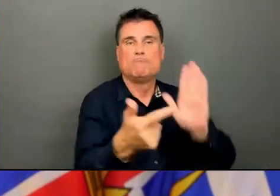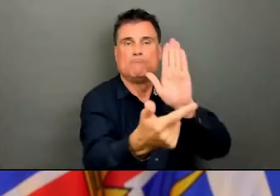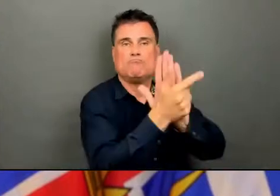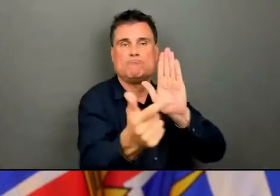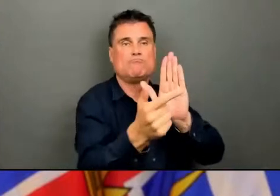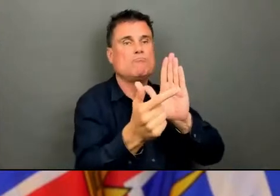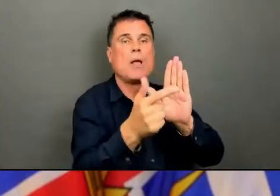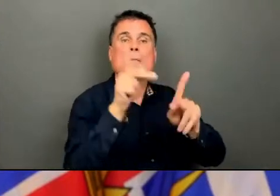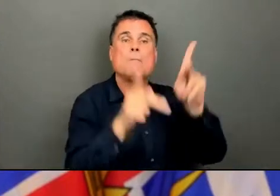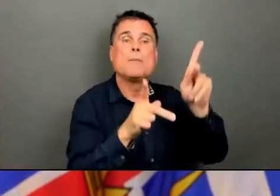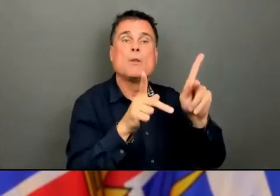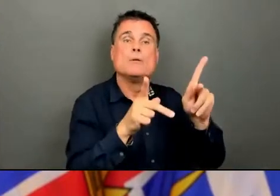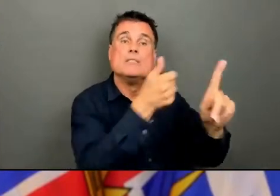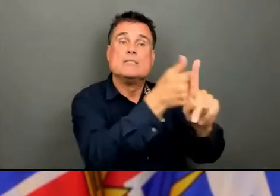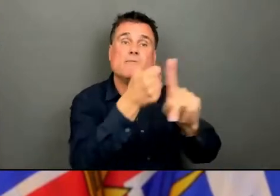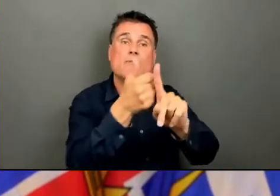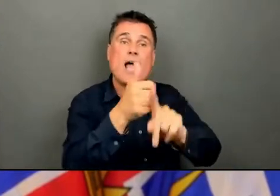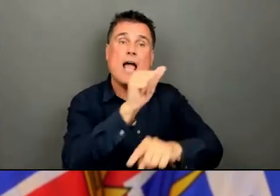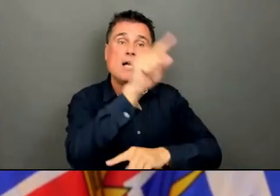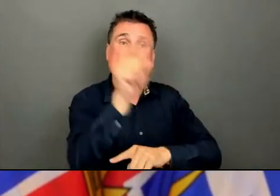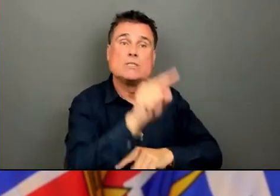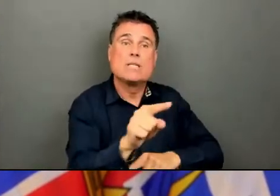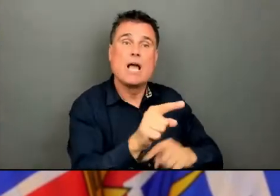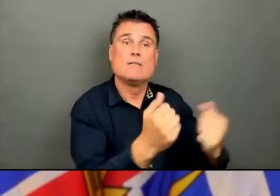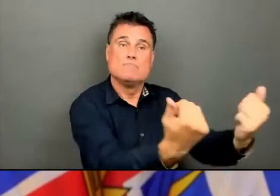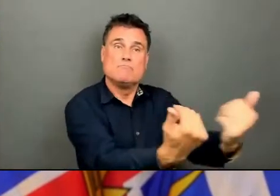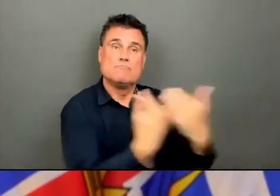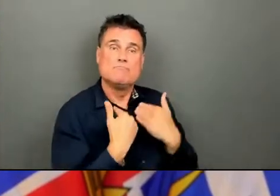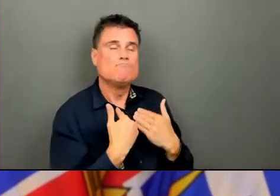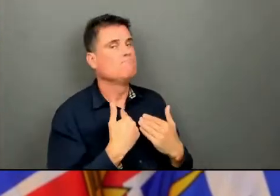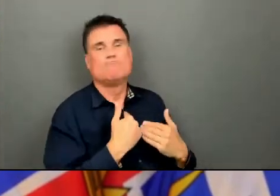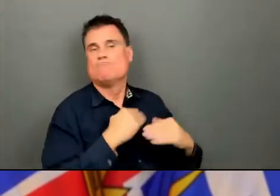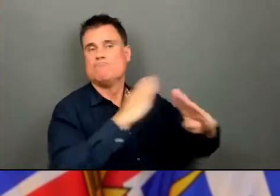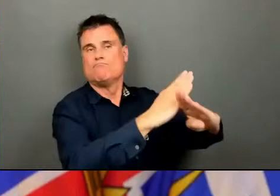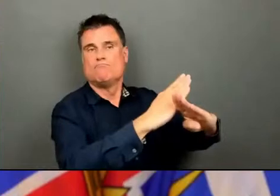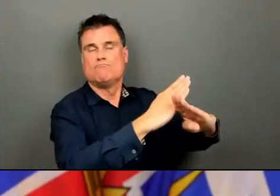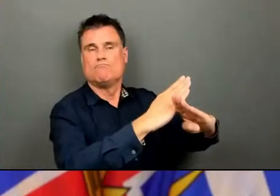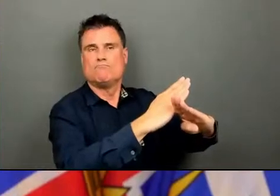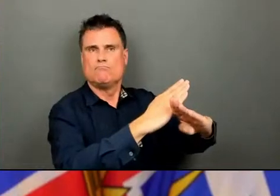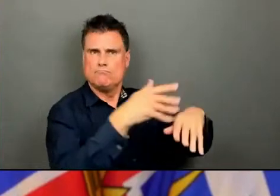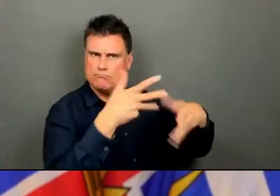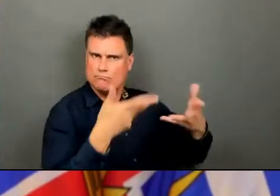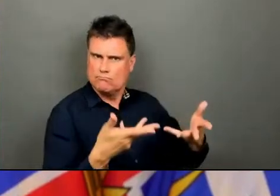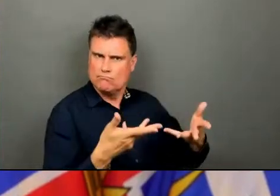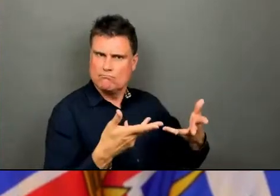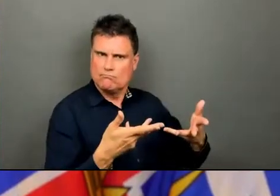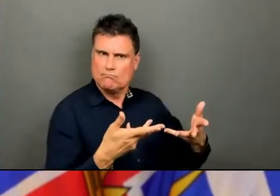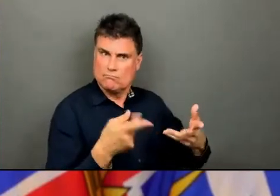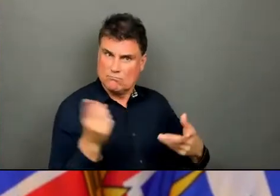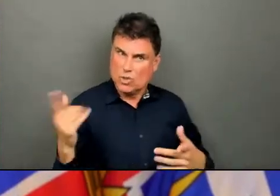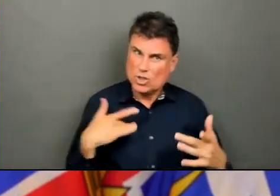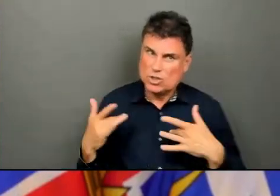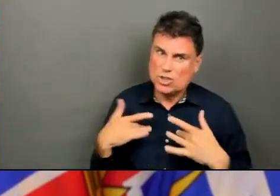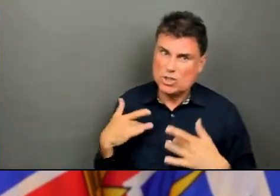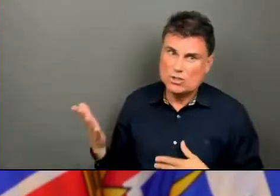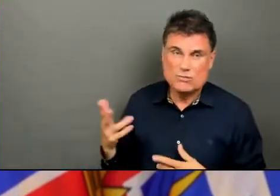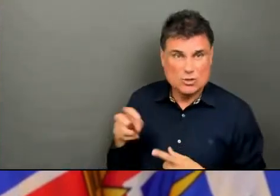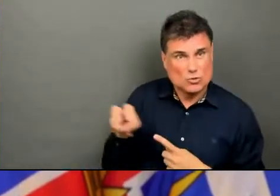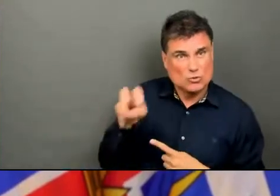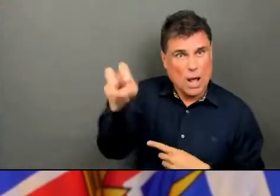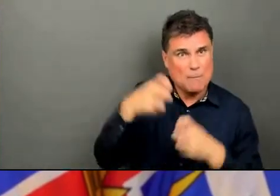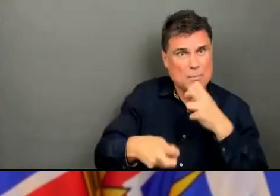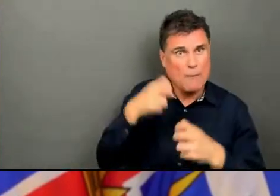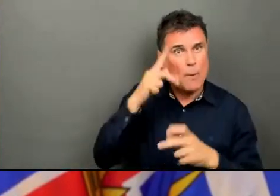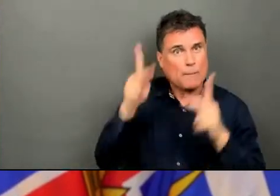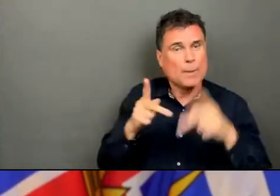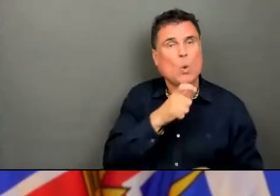for admission. So are you concerned that there may be travel issues for people who've received AstraZeneca? The other ones are people